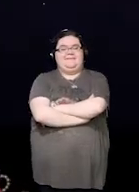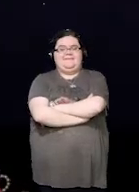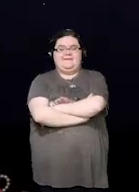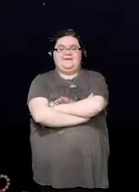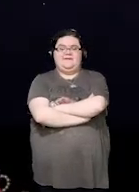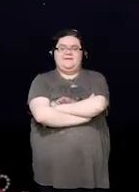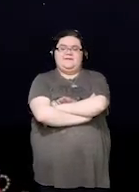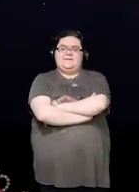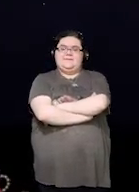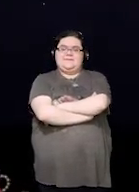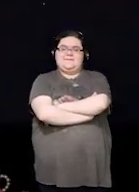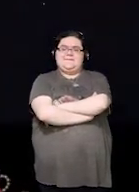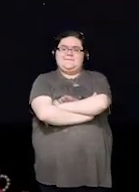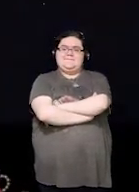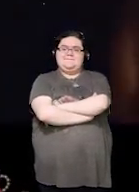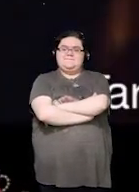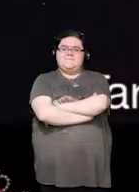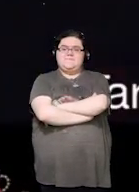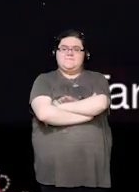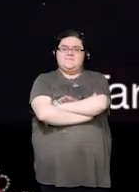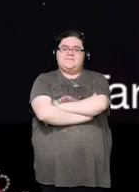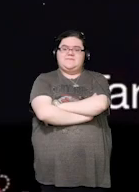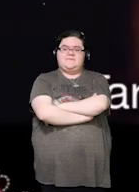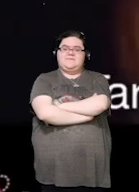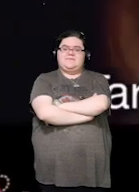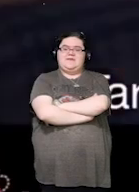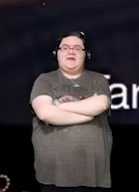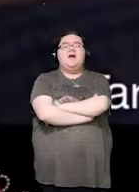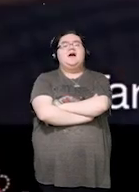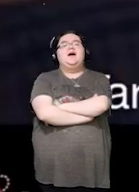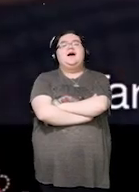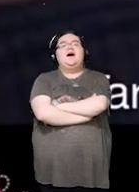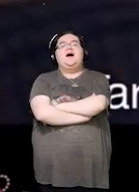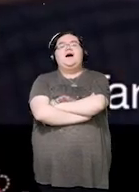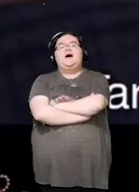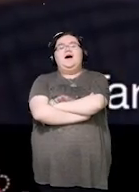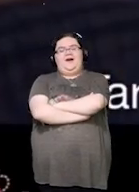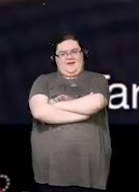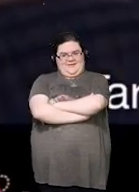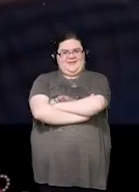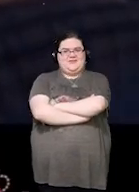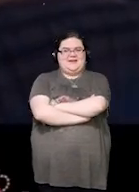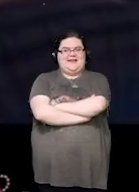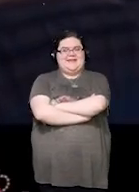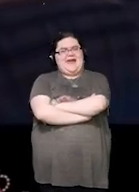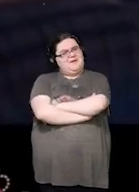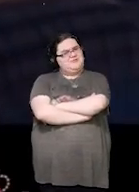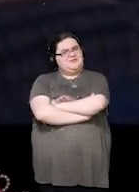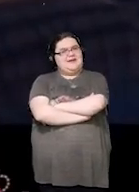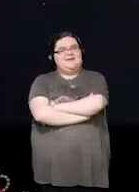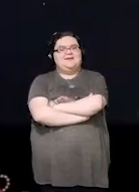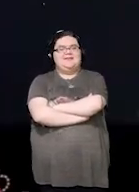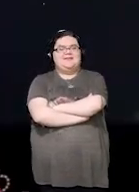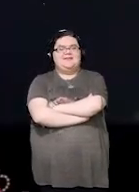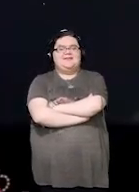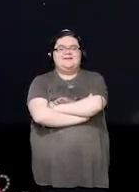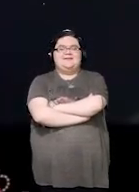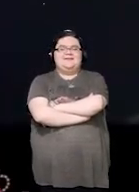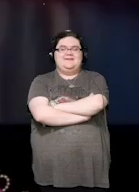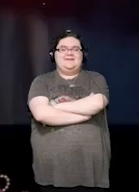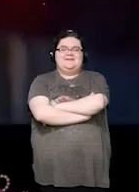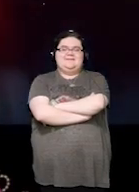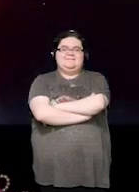position. Snowflake. Okay. Submarine ready. Target on approach. I repeat. Target on approach. Oh, are they Santa trying Claus. To like capture Santa? Santa and...